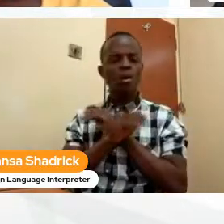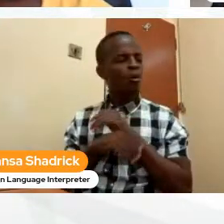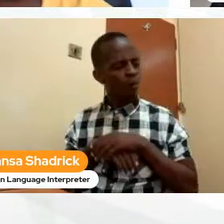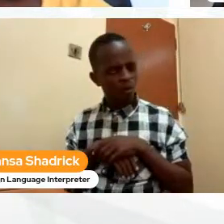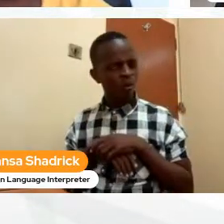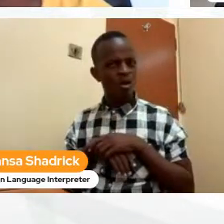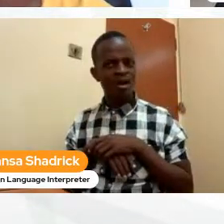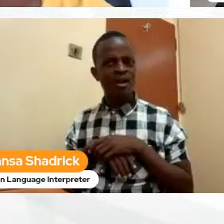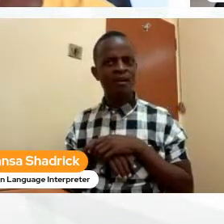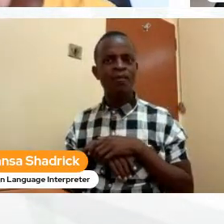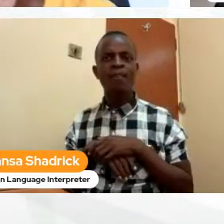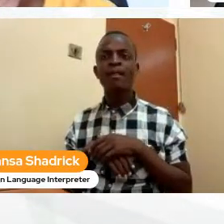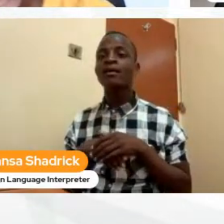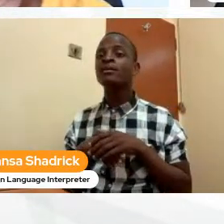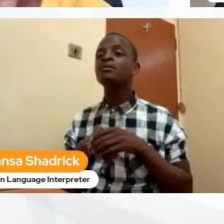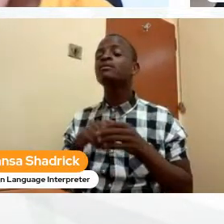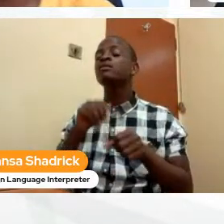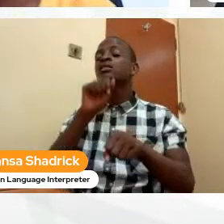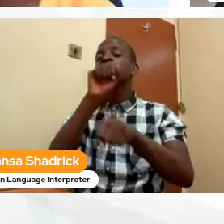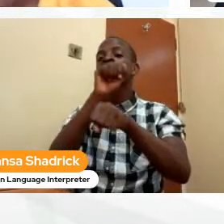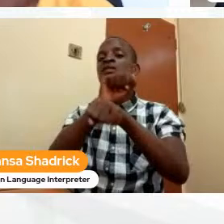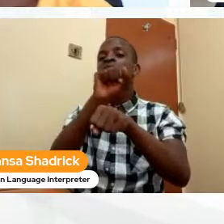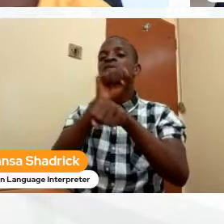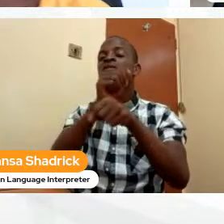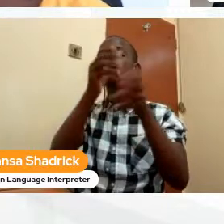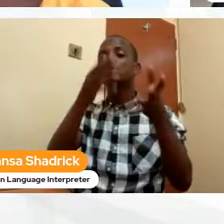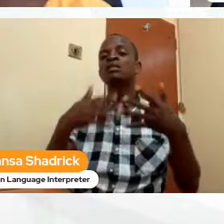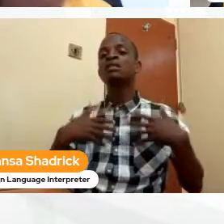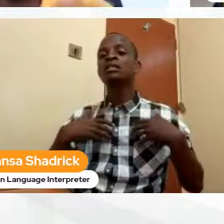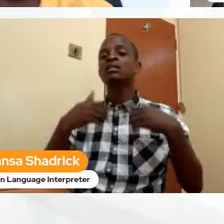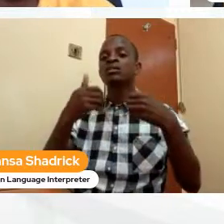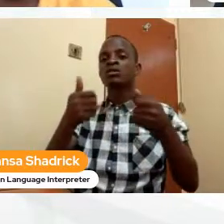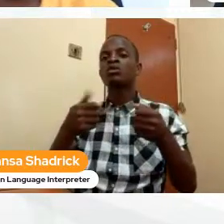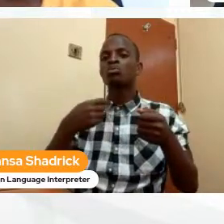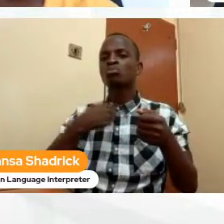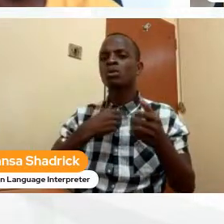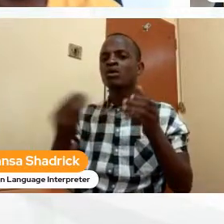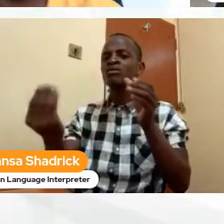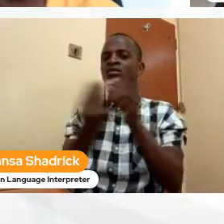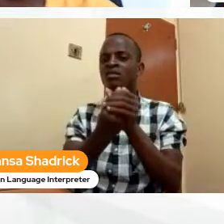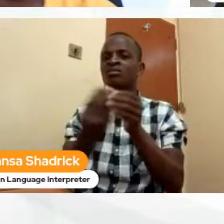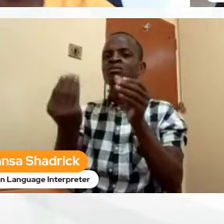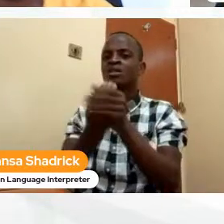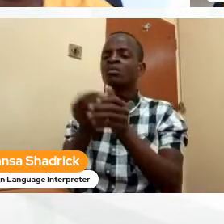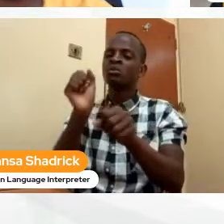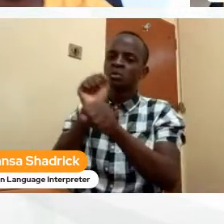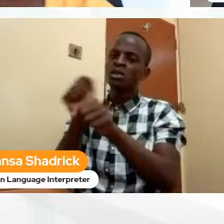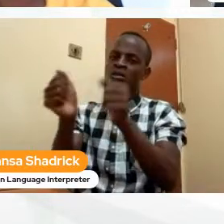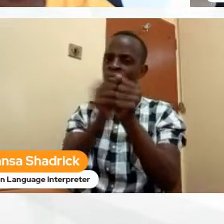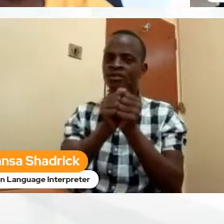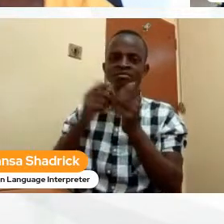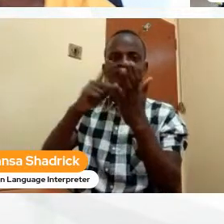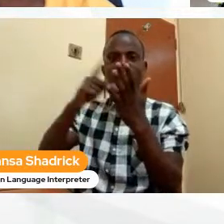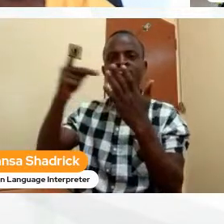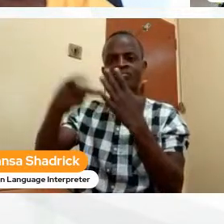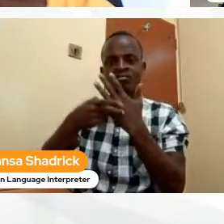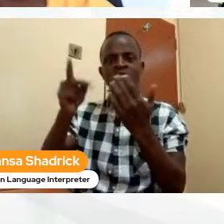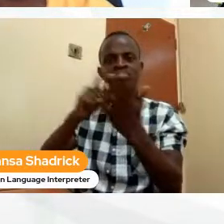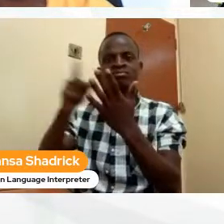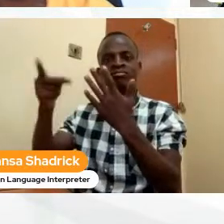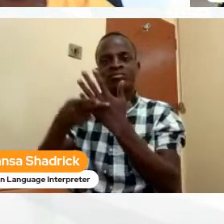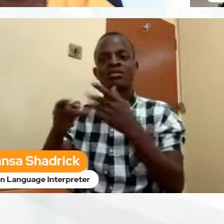only health NGOs that have engaged me with their programs. So to leave out these